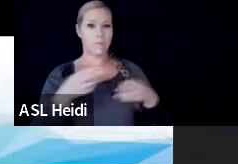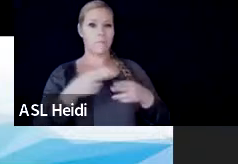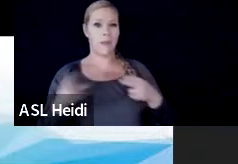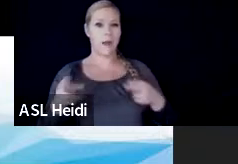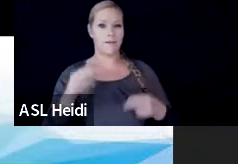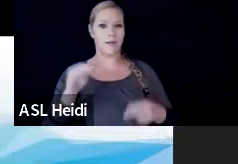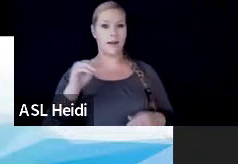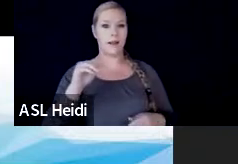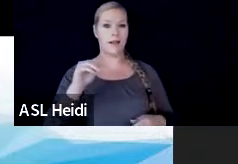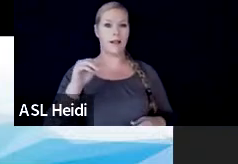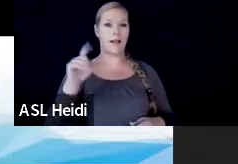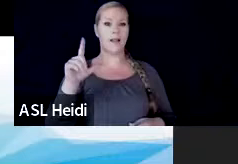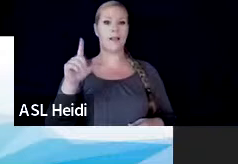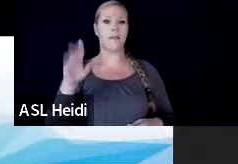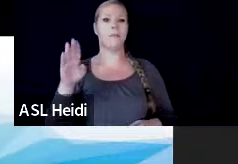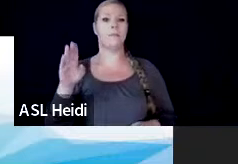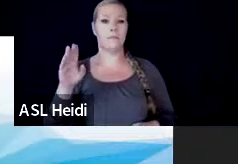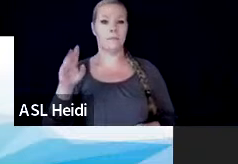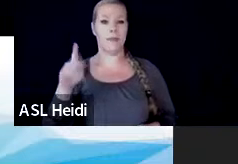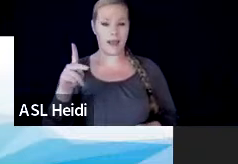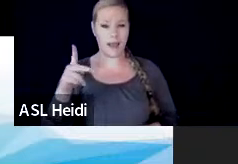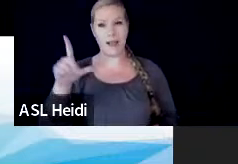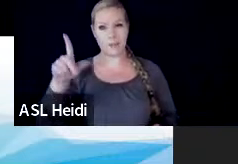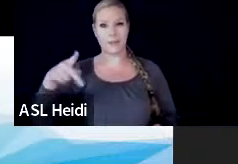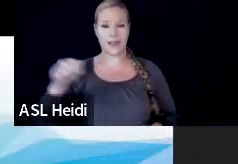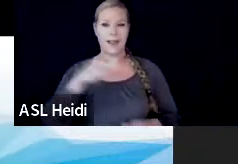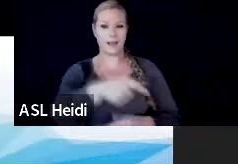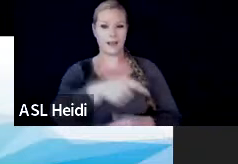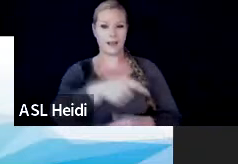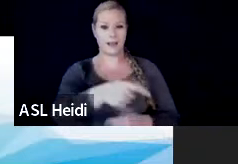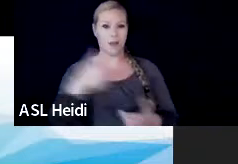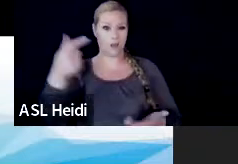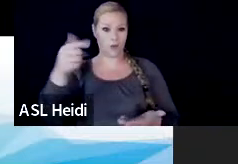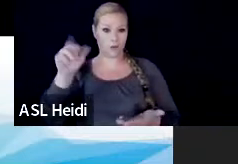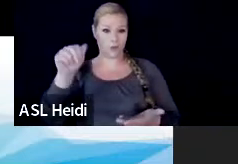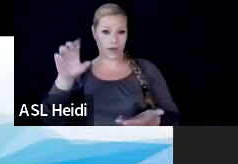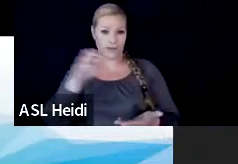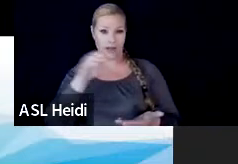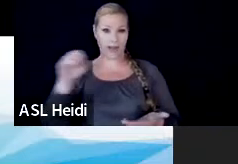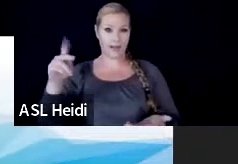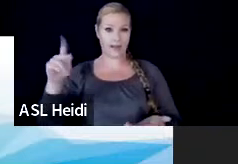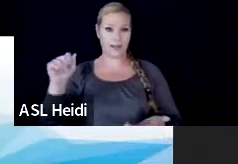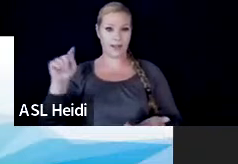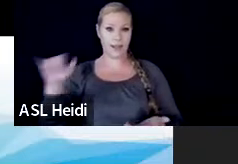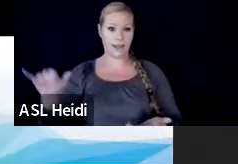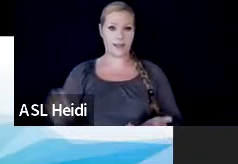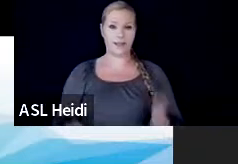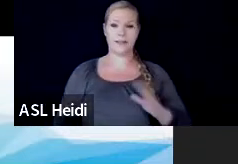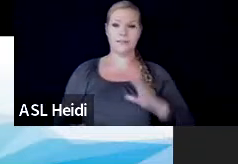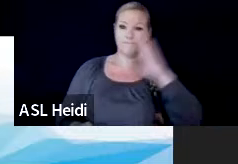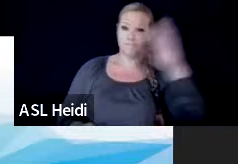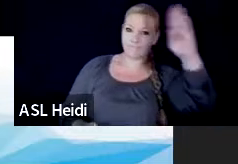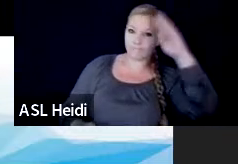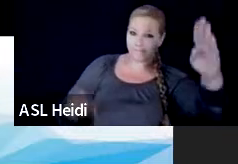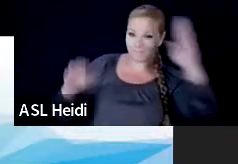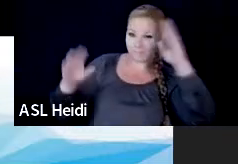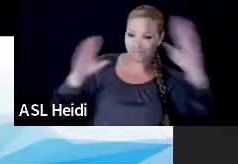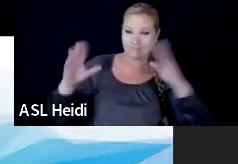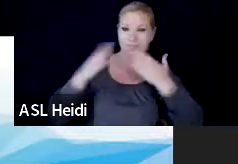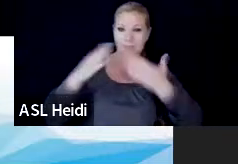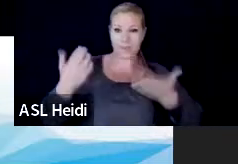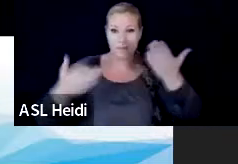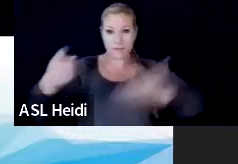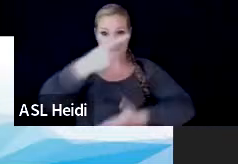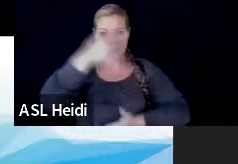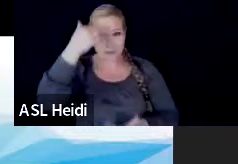and Katie. Great, thank you. I think I know a lot of you, but for those who don't know me,